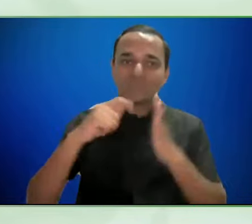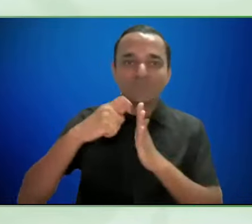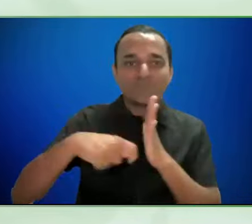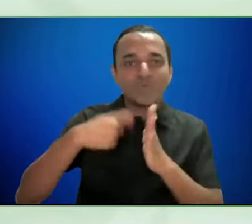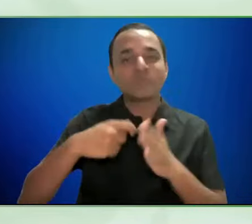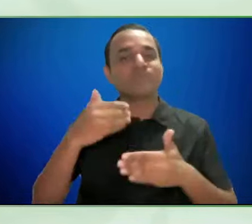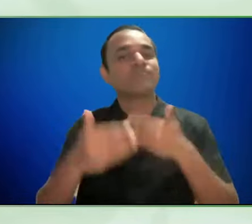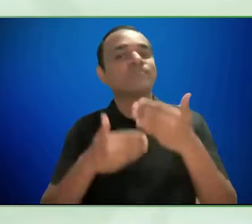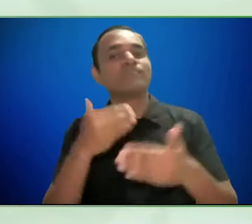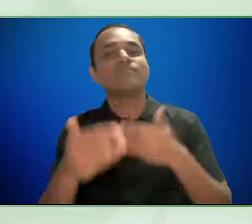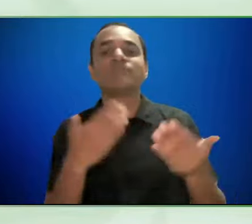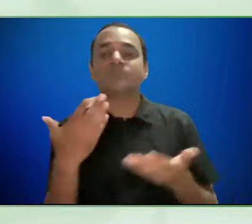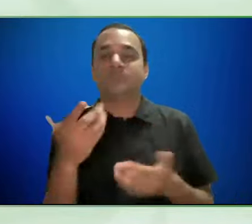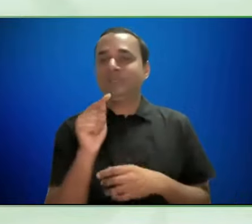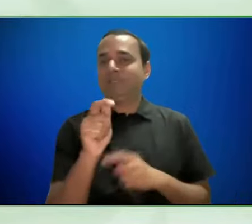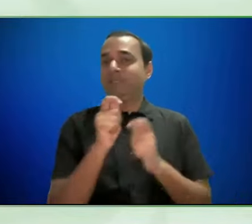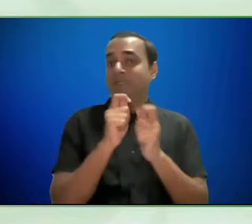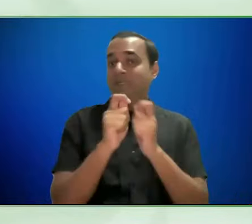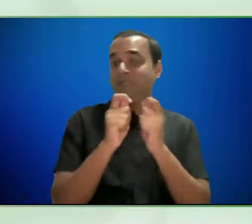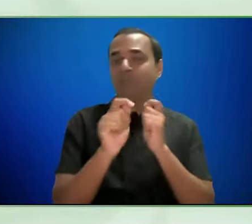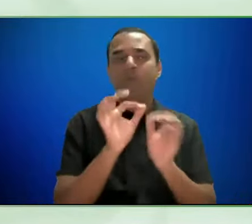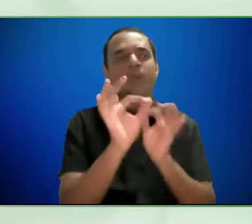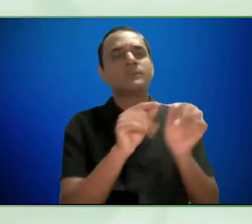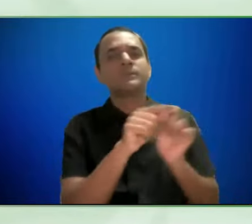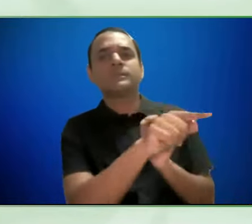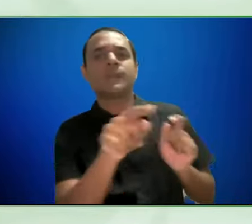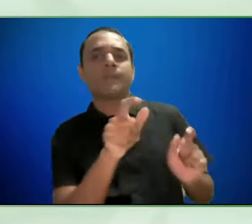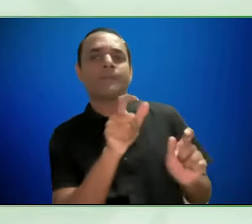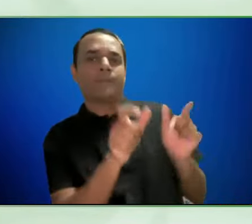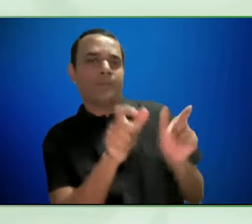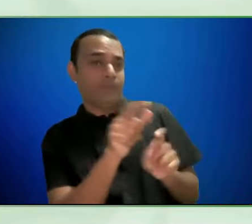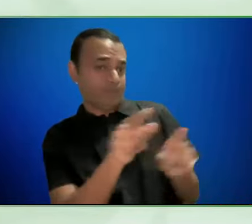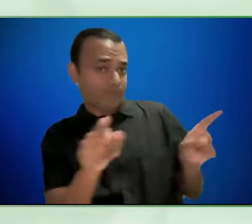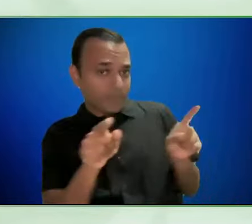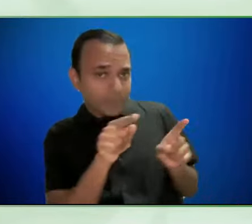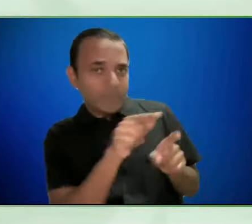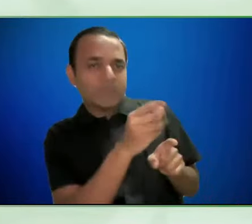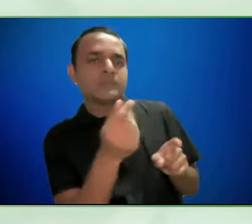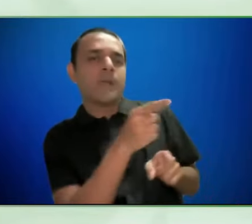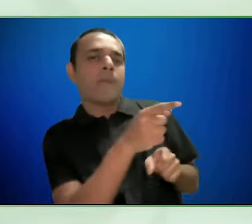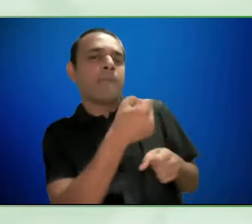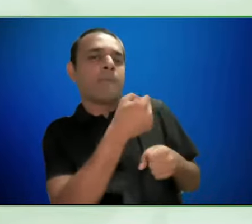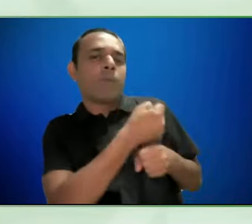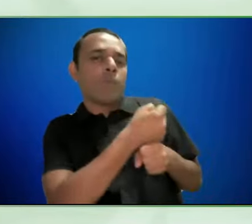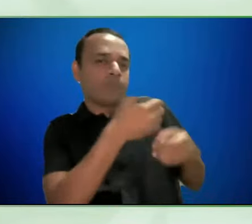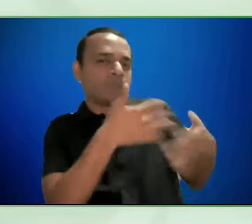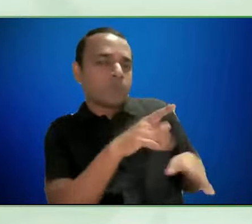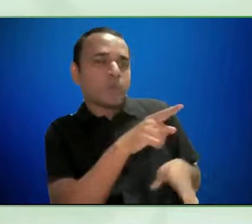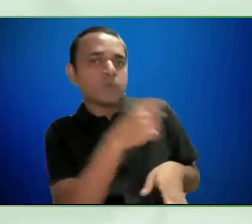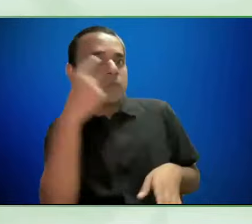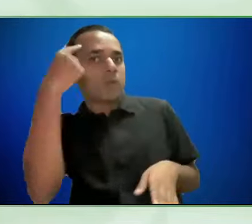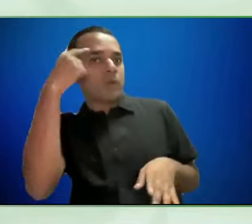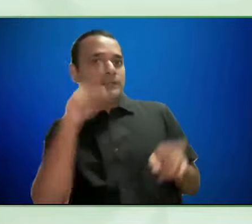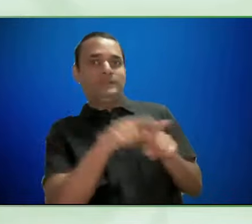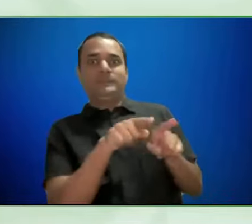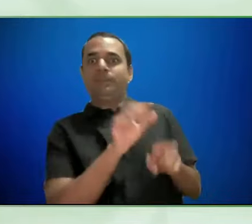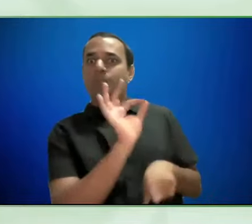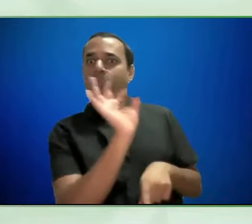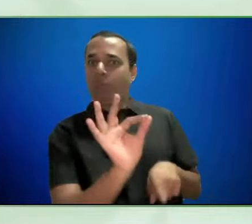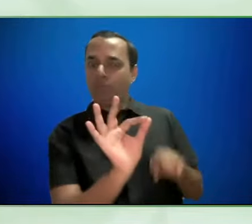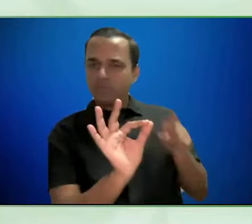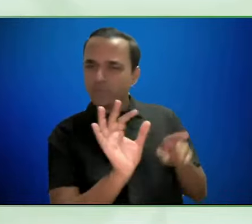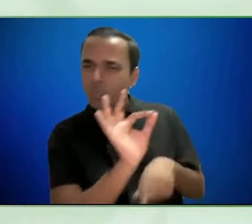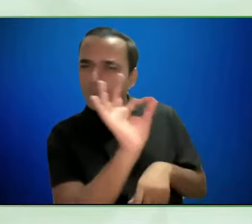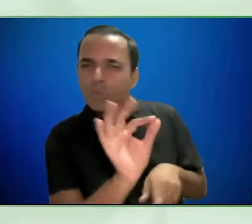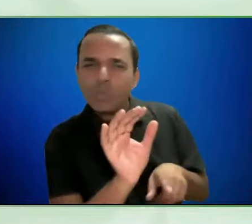has interviewed over 700 people. It's a YouTube channel. And because some of those people are quite famous, it's had a lot of